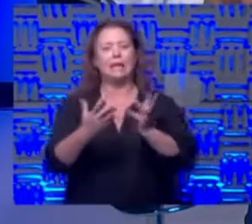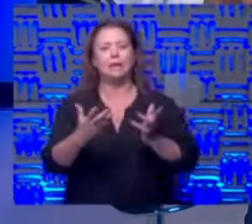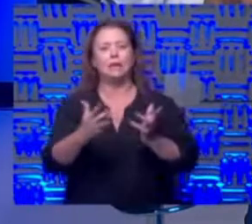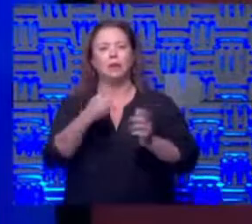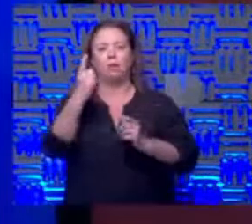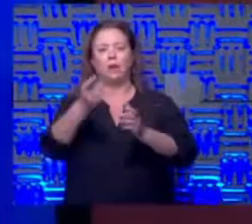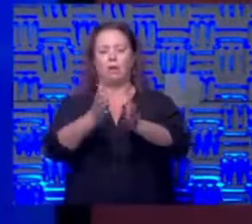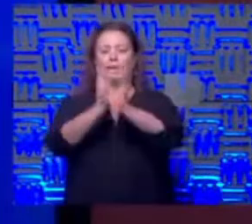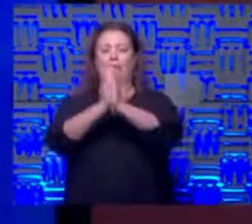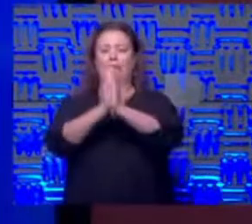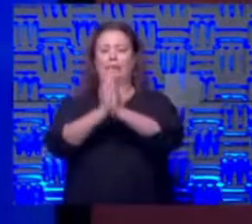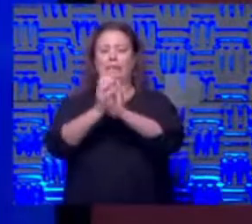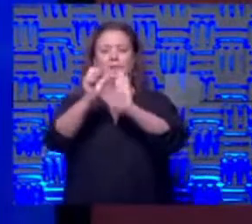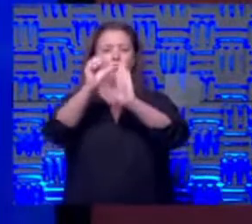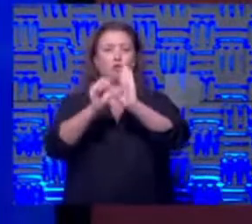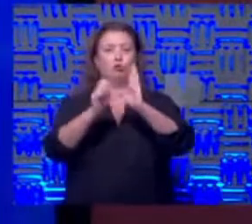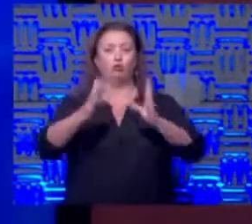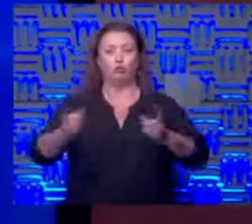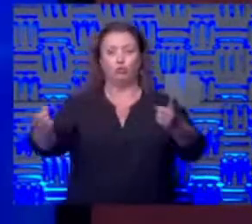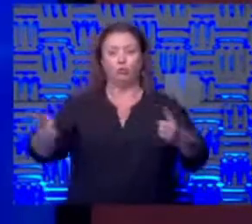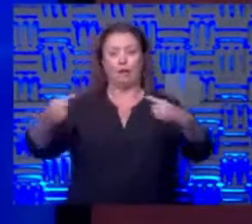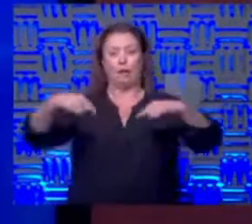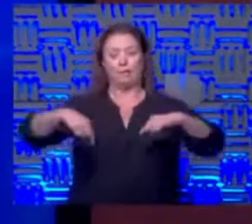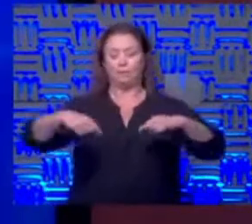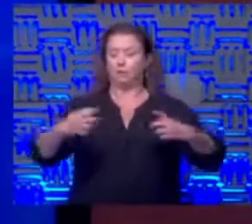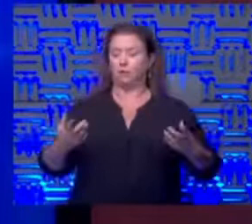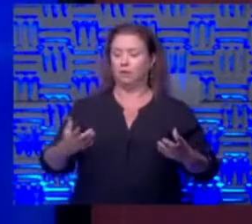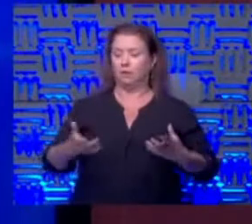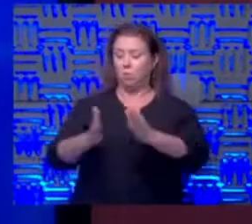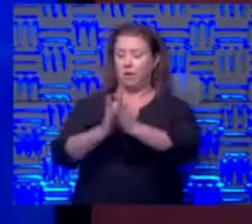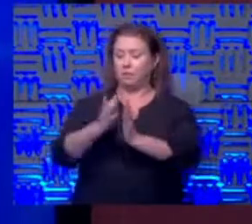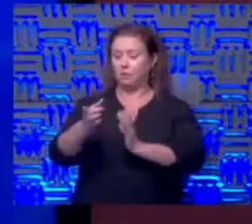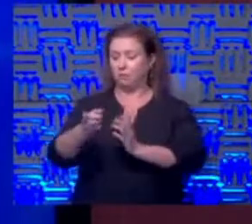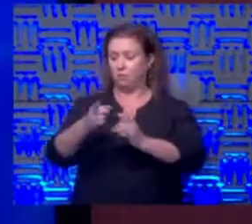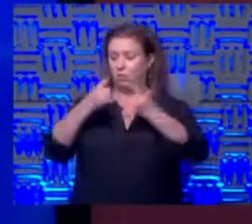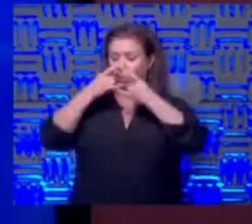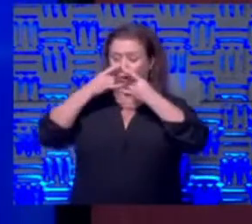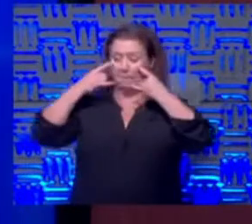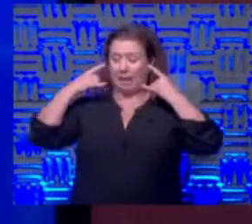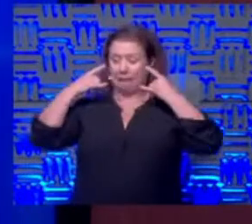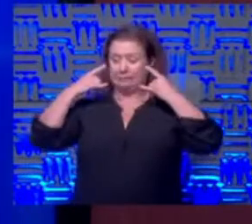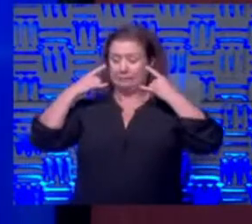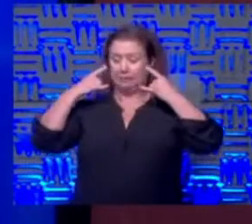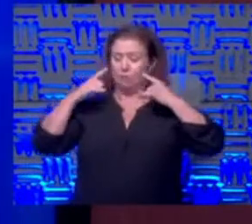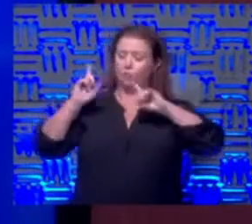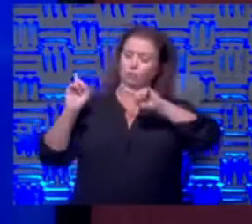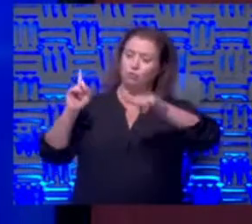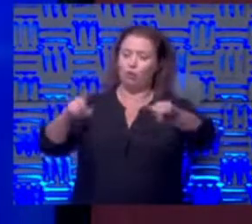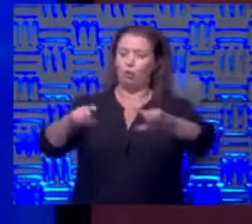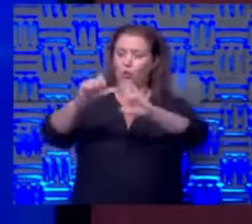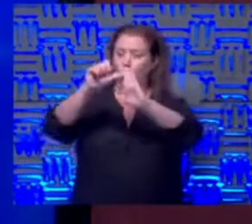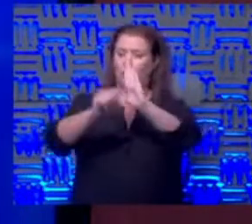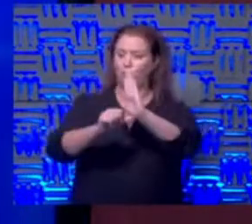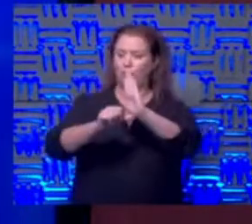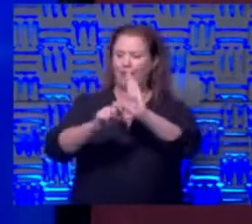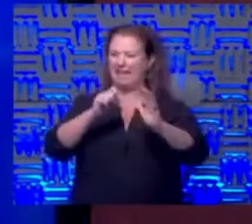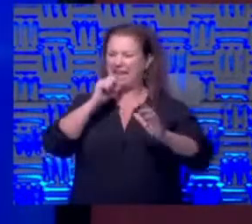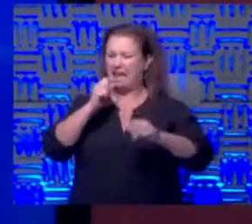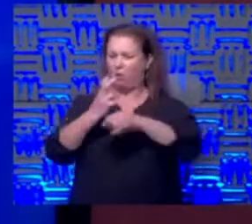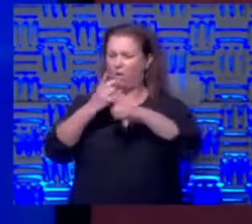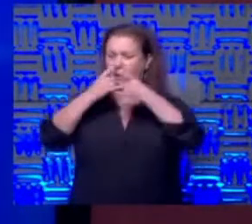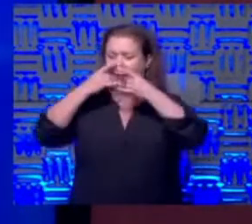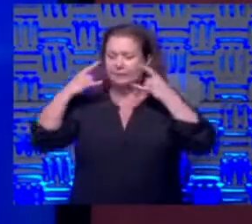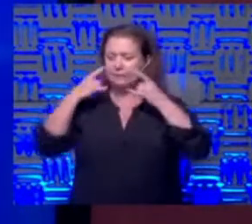we always ask any surgeon who's on the program, so, would you wear a mask? Would you ever go into the operating room and not wear a